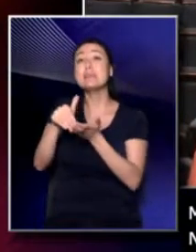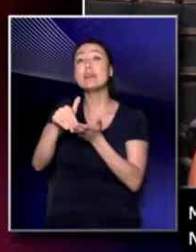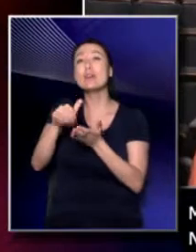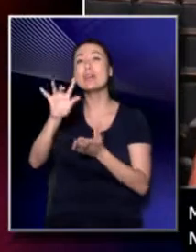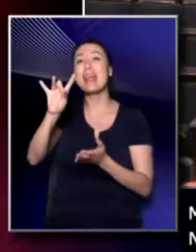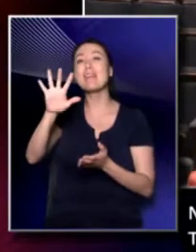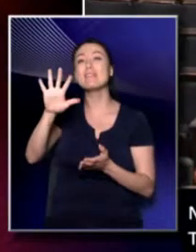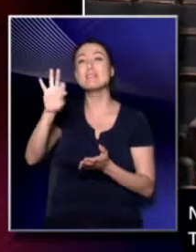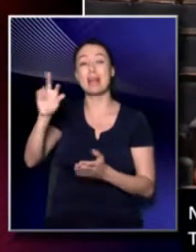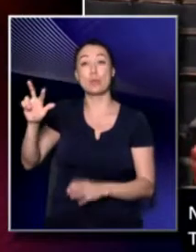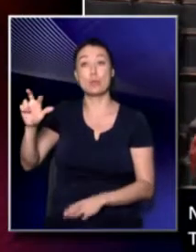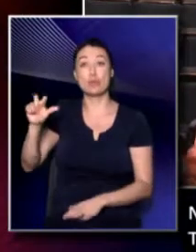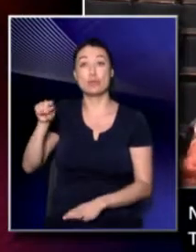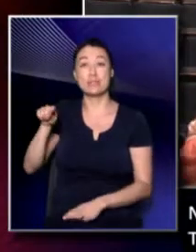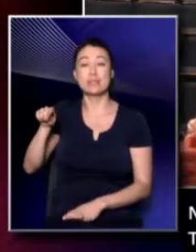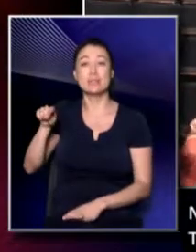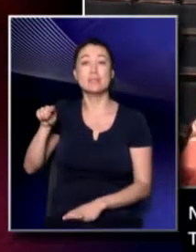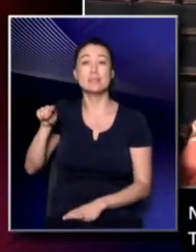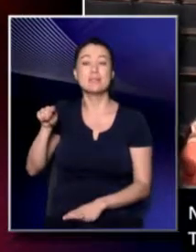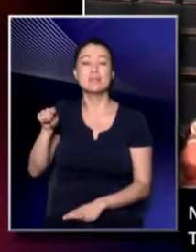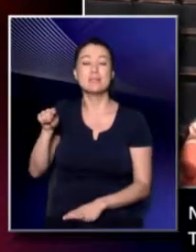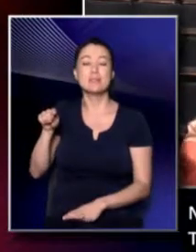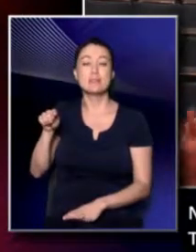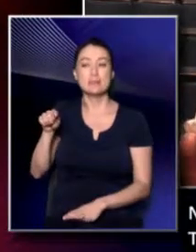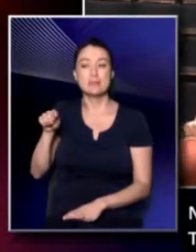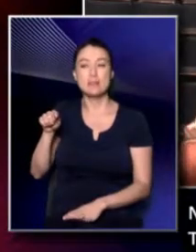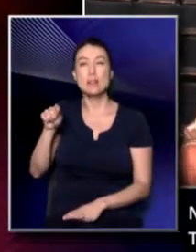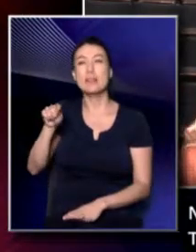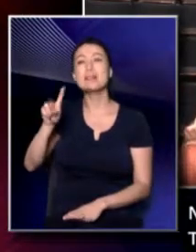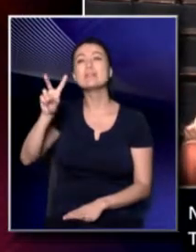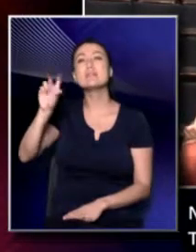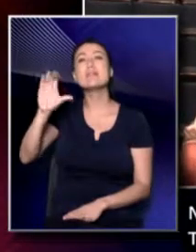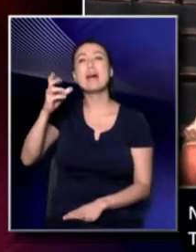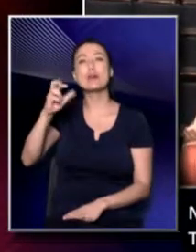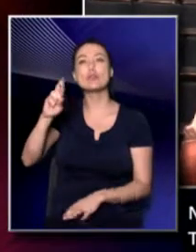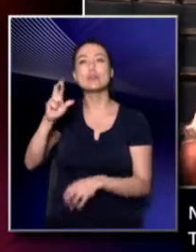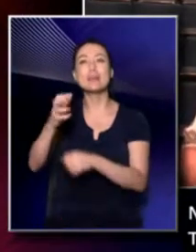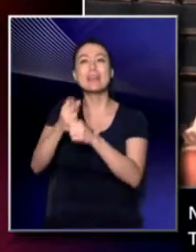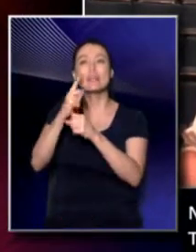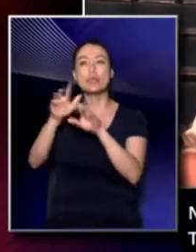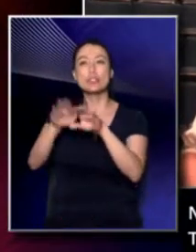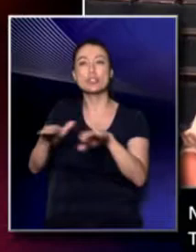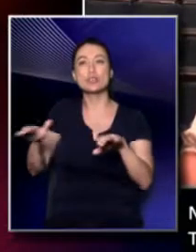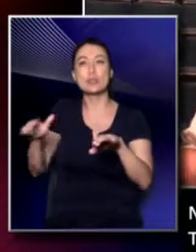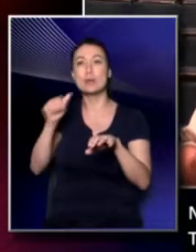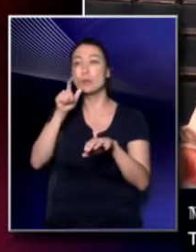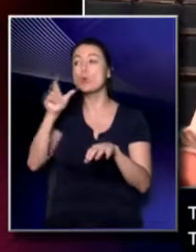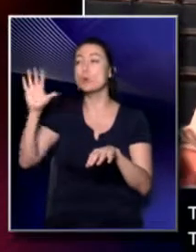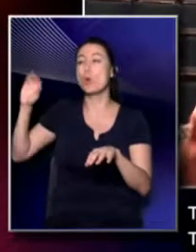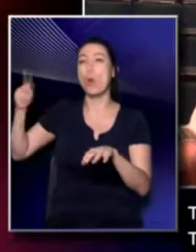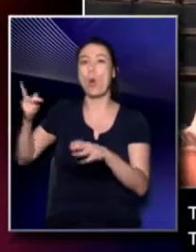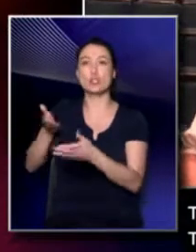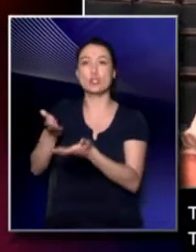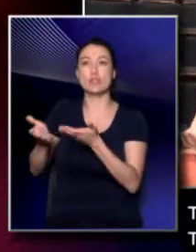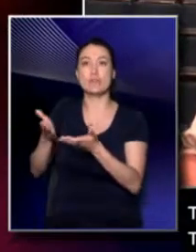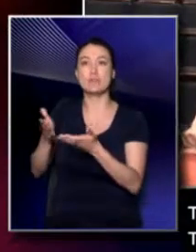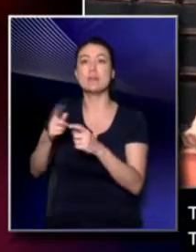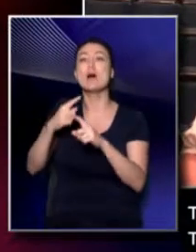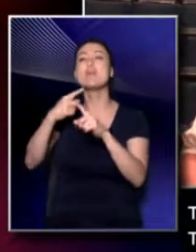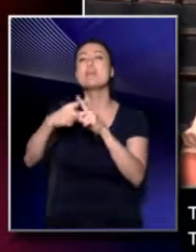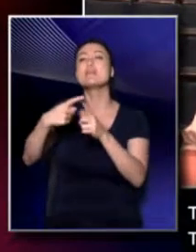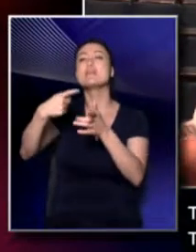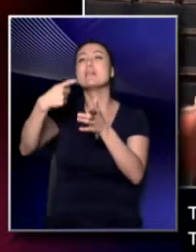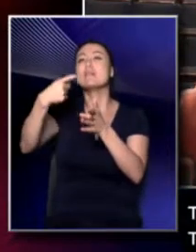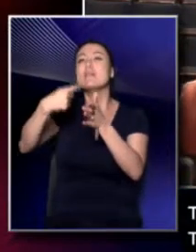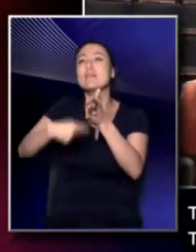$15,859,300 represents the voucher that we get for children that are served by our co-op, plus fee-for-service